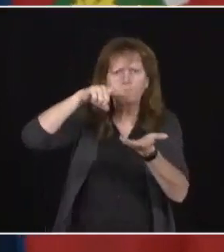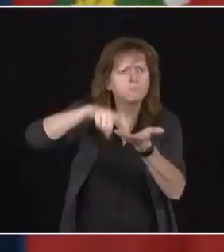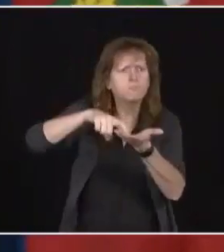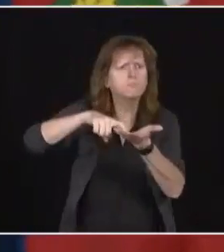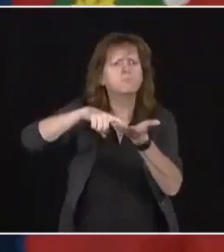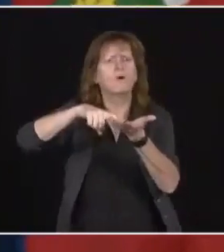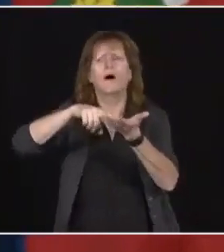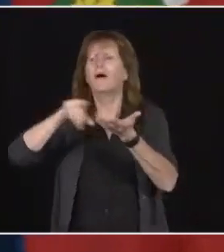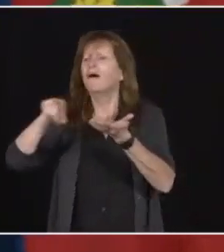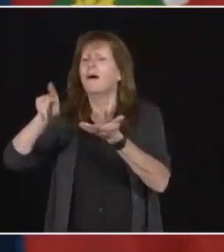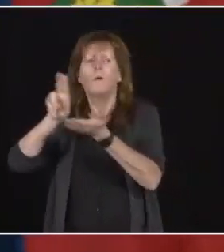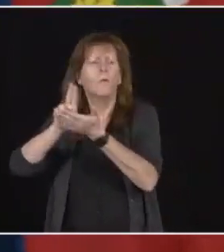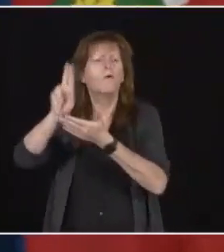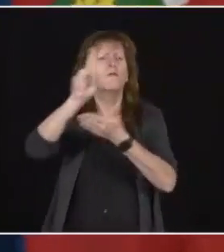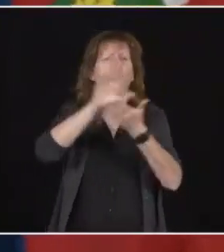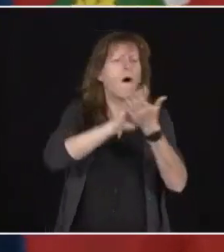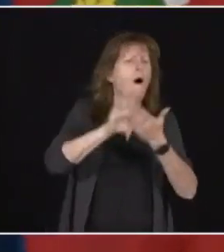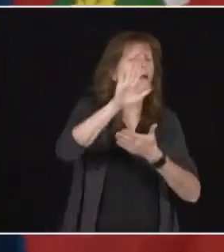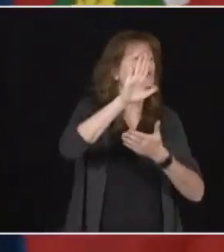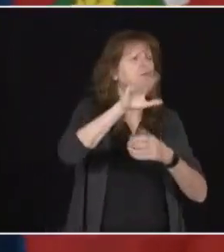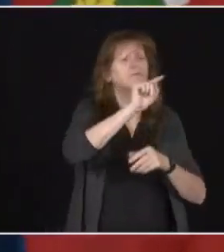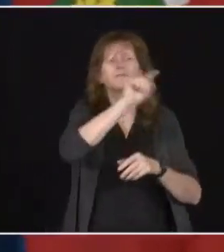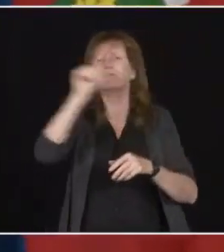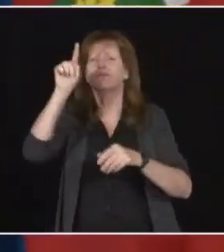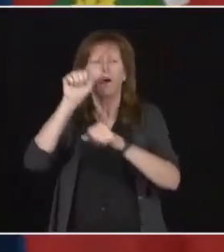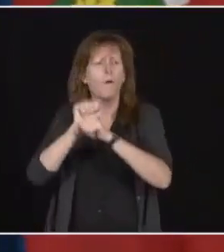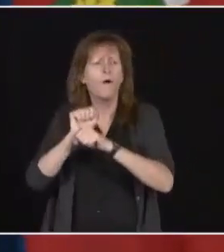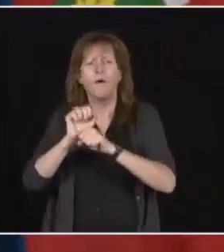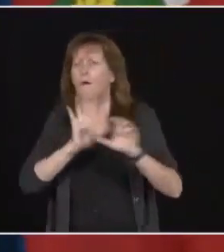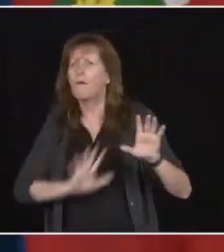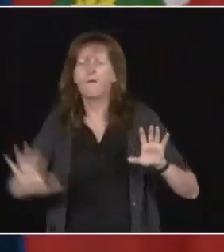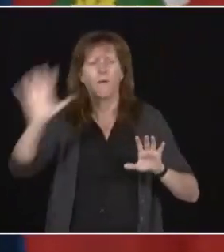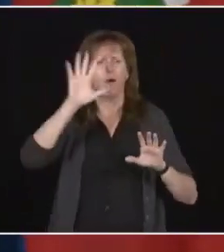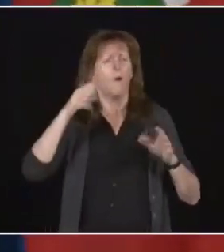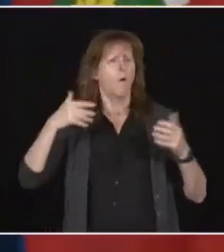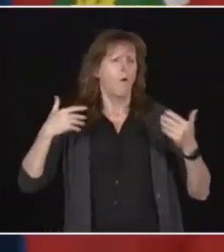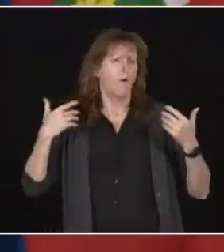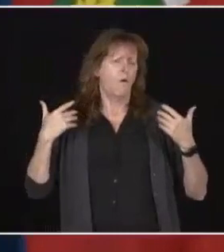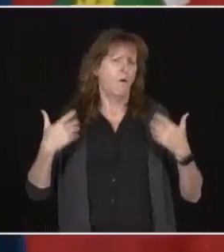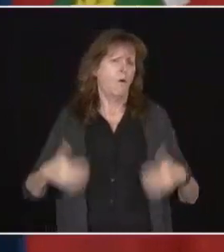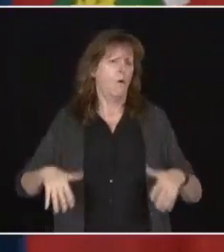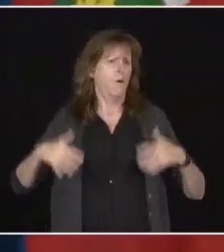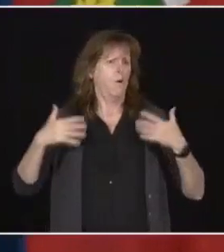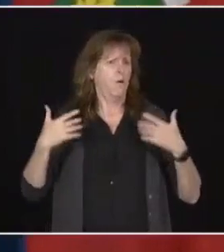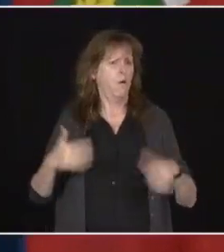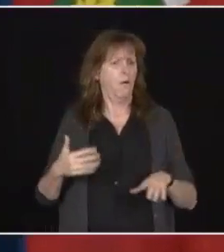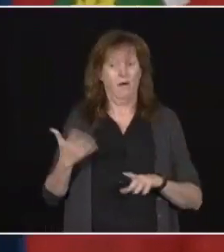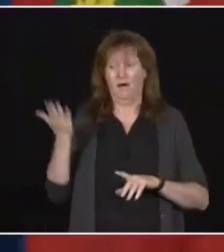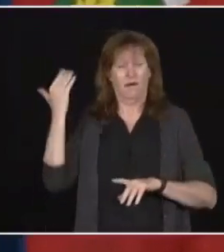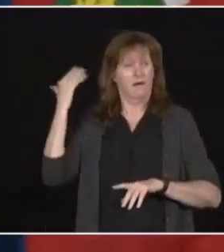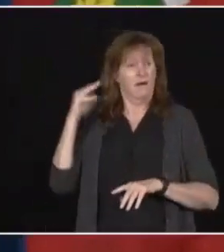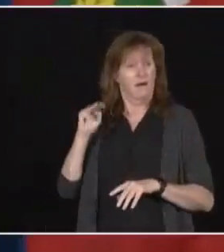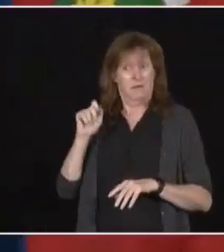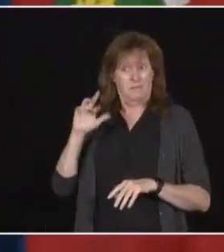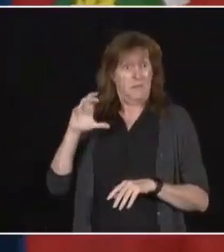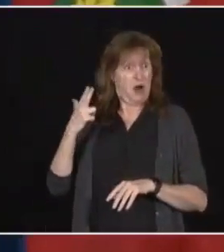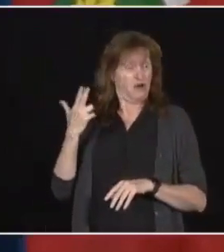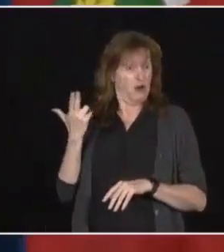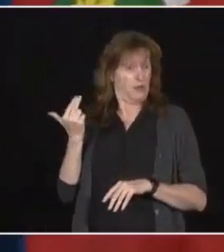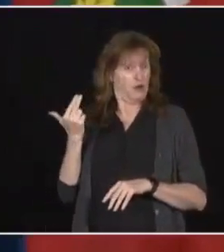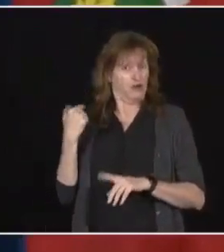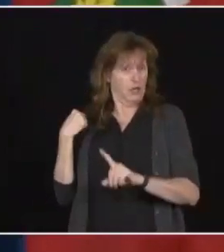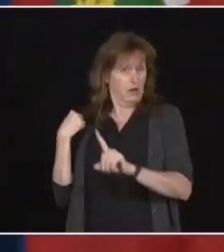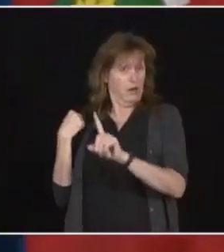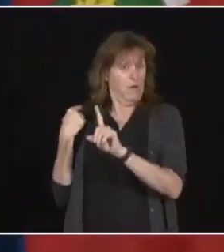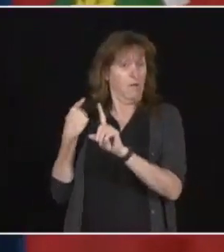post-secondary sector here in Ontario. Since as early as March 13th of this year, I have been speaking with presidents